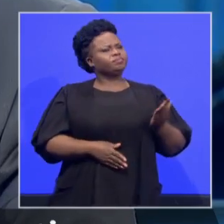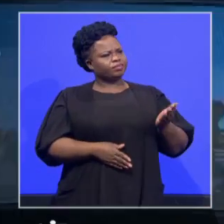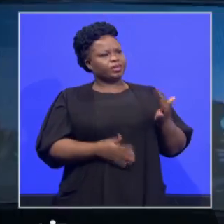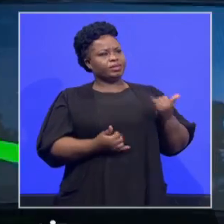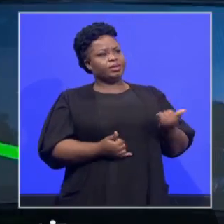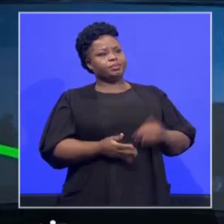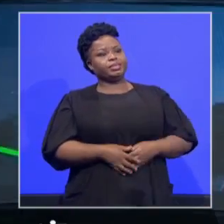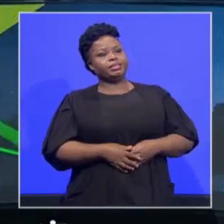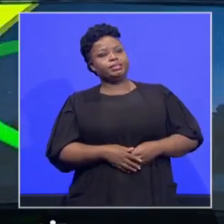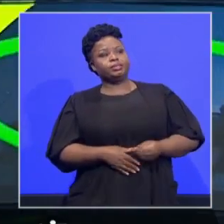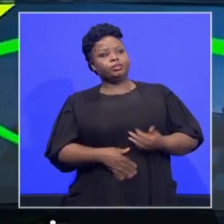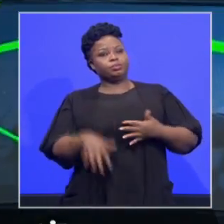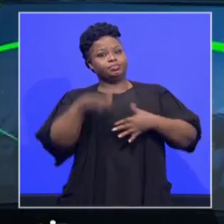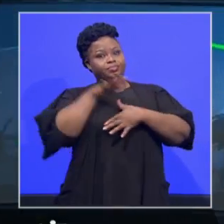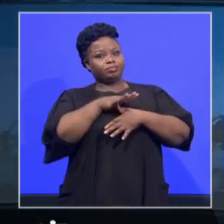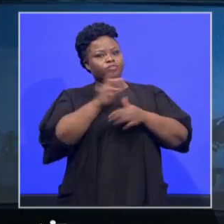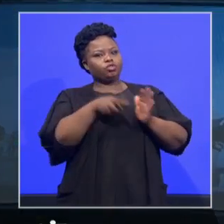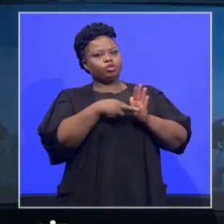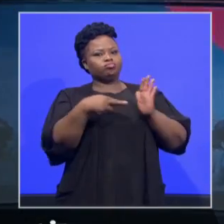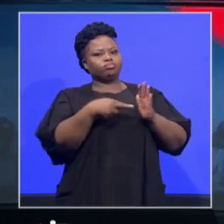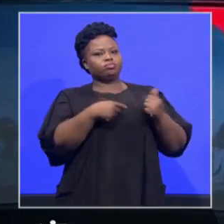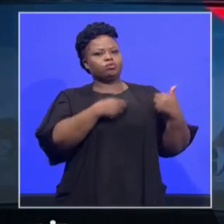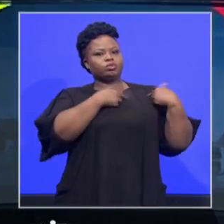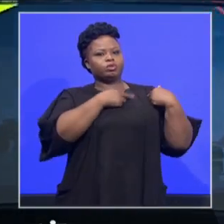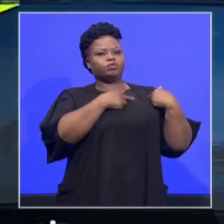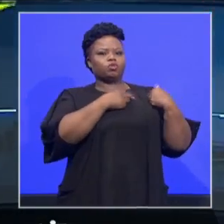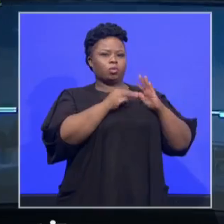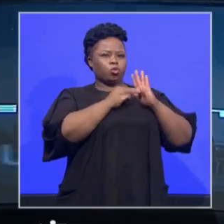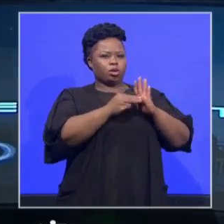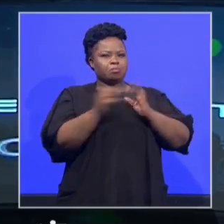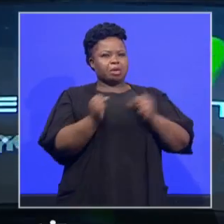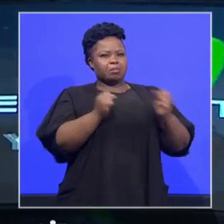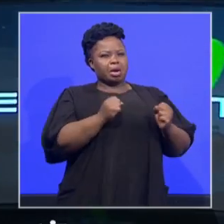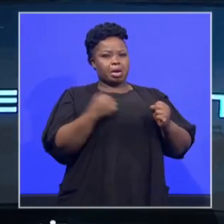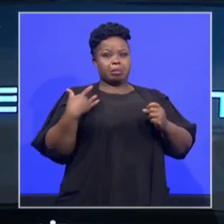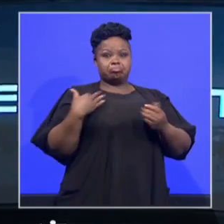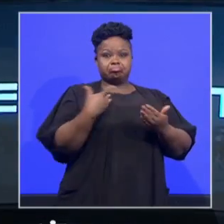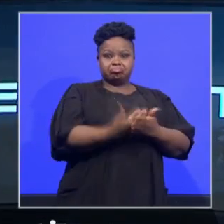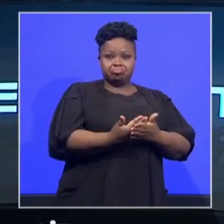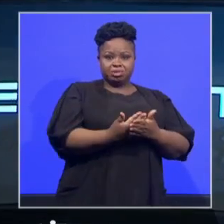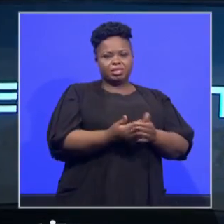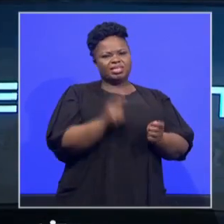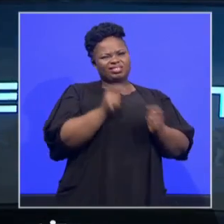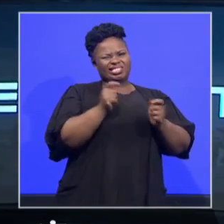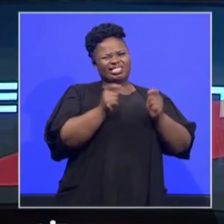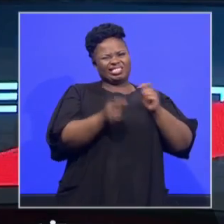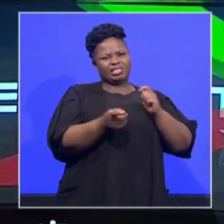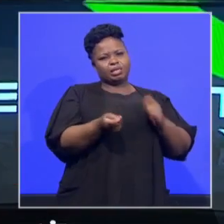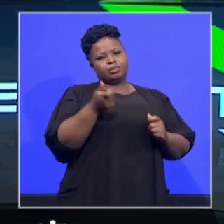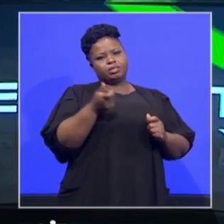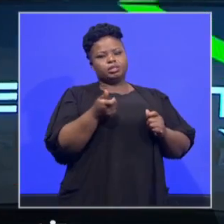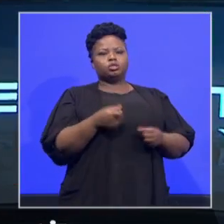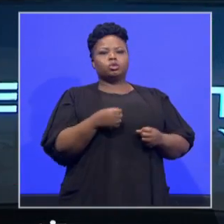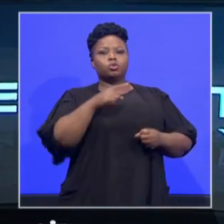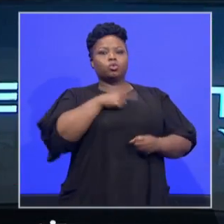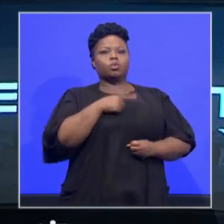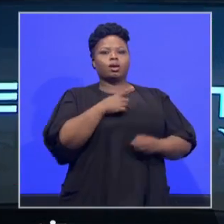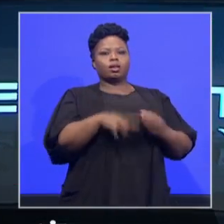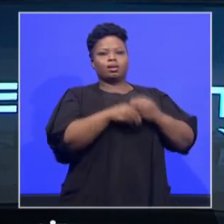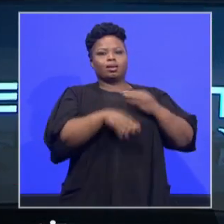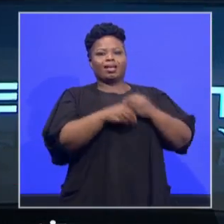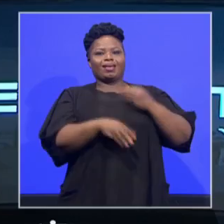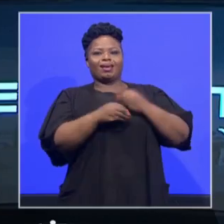functions and the core coefficients of the model would have remained the same over the years. I'm assuming some of the changes are just the rapid addition of